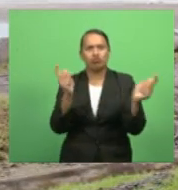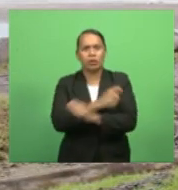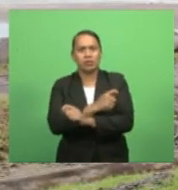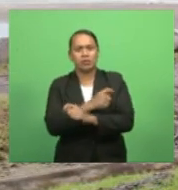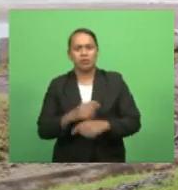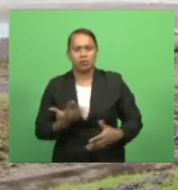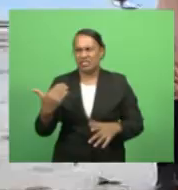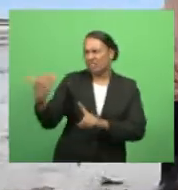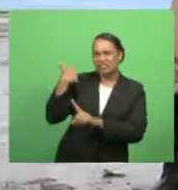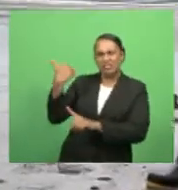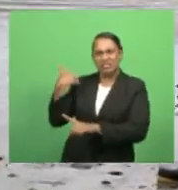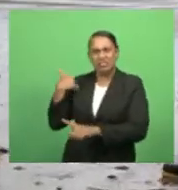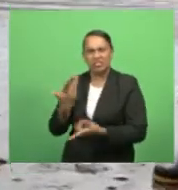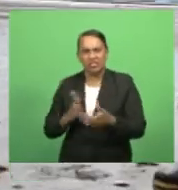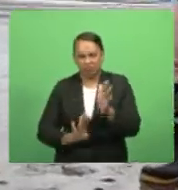resilient.